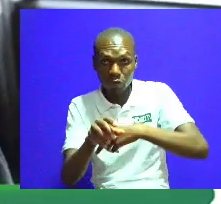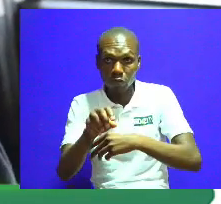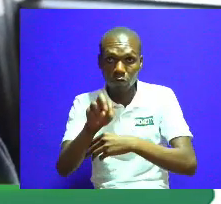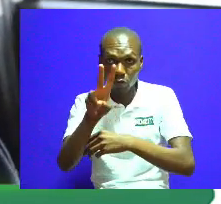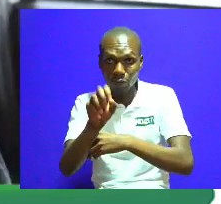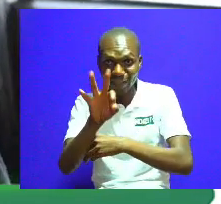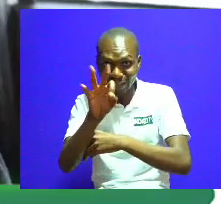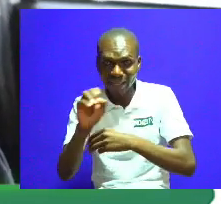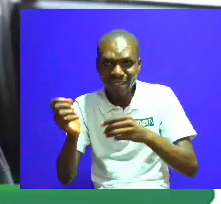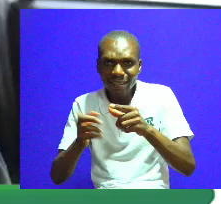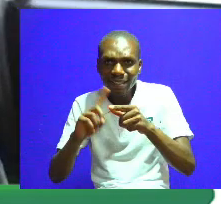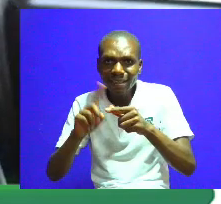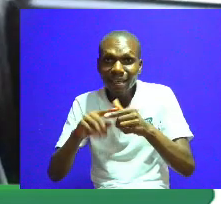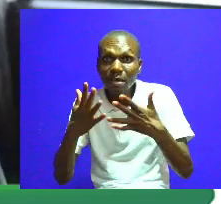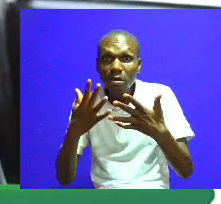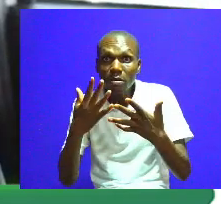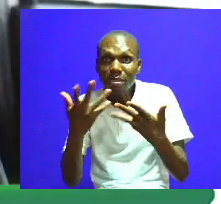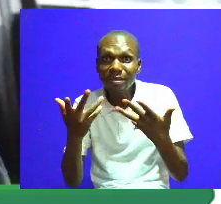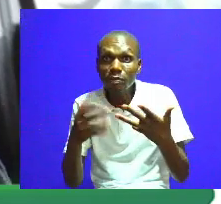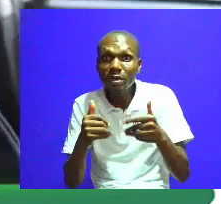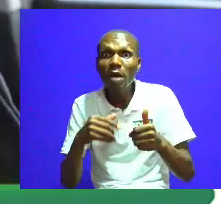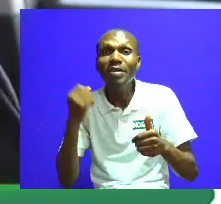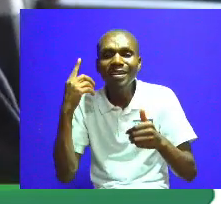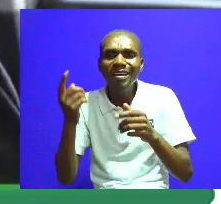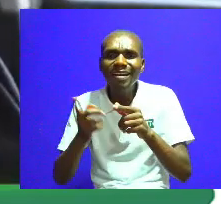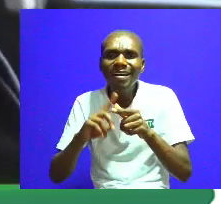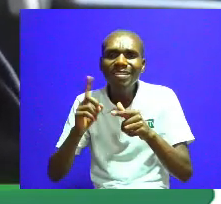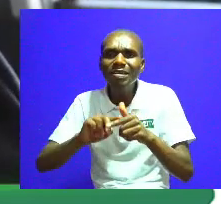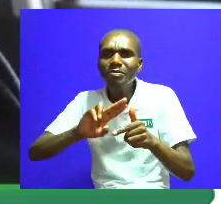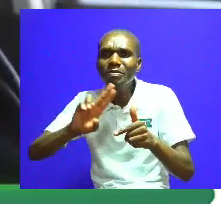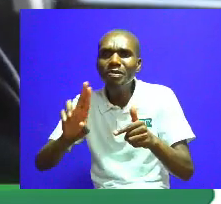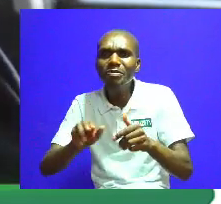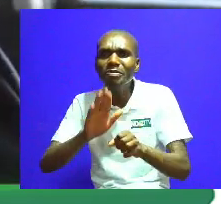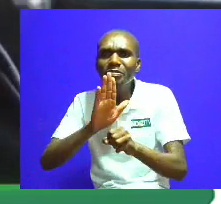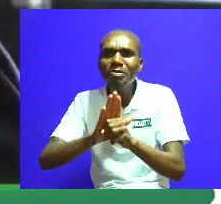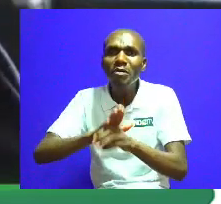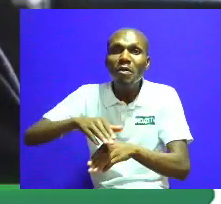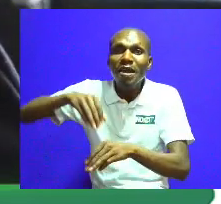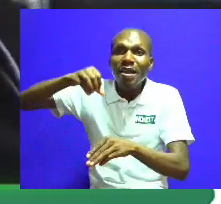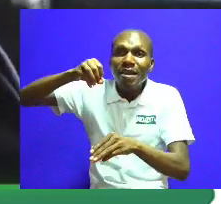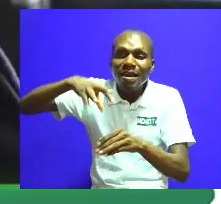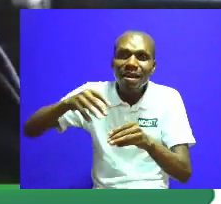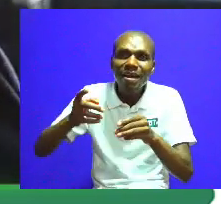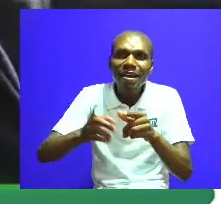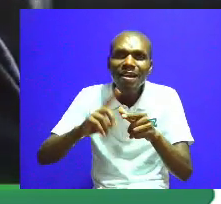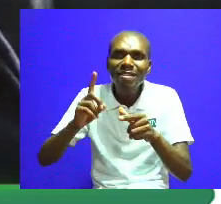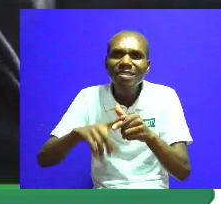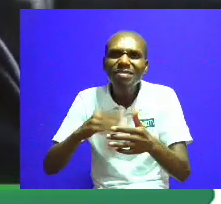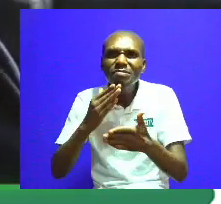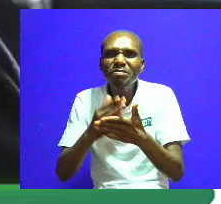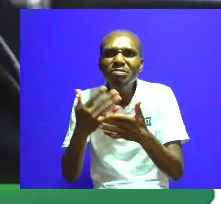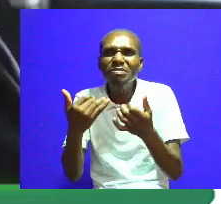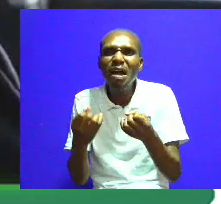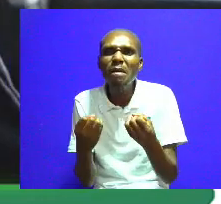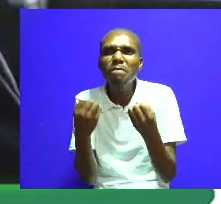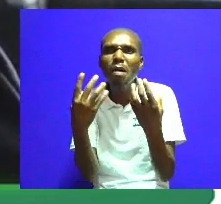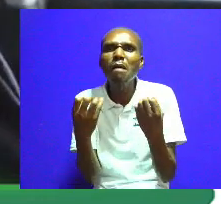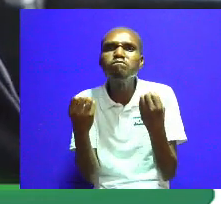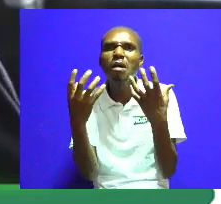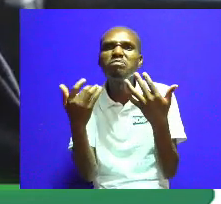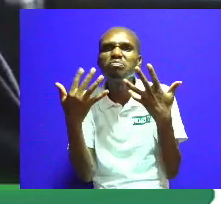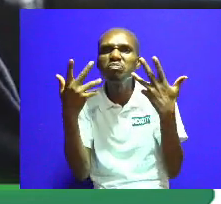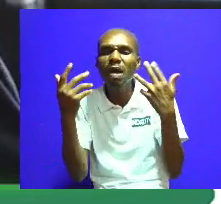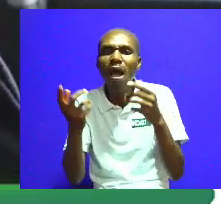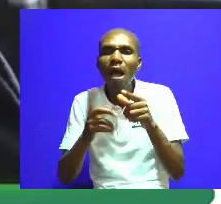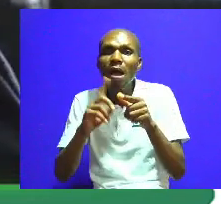things that we realize that we're spending quite a bit on electricity and therefore then pollution that comes from that. For this